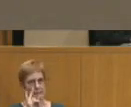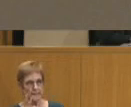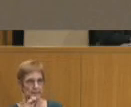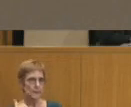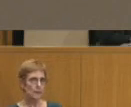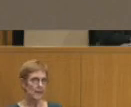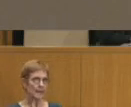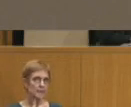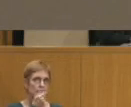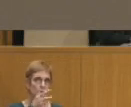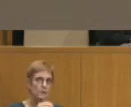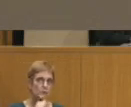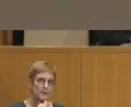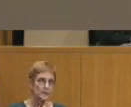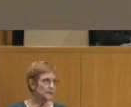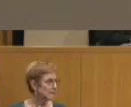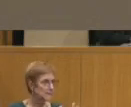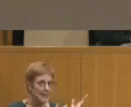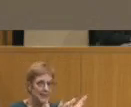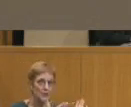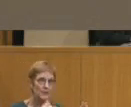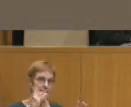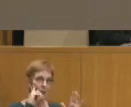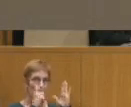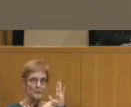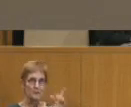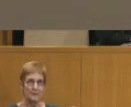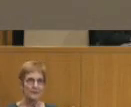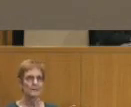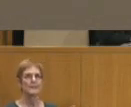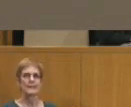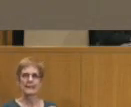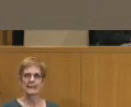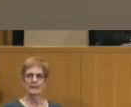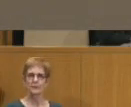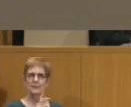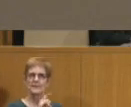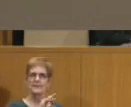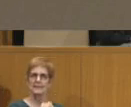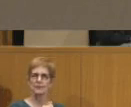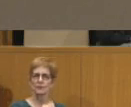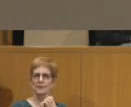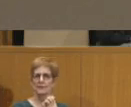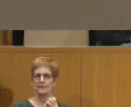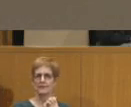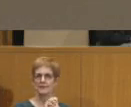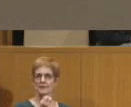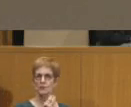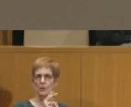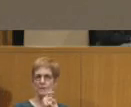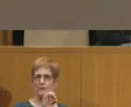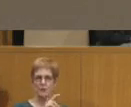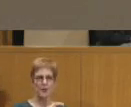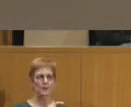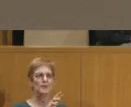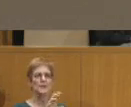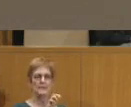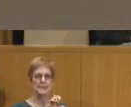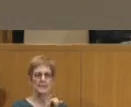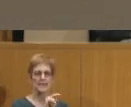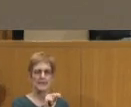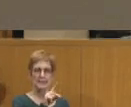And to my amazing campaign team, I'm so grateful for each one of you for your generous time that you have given to our